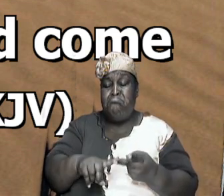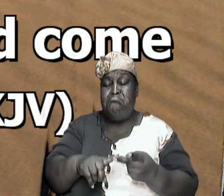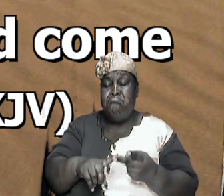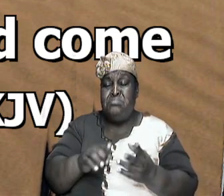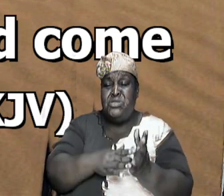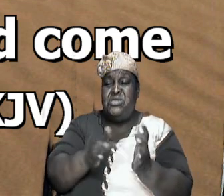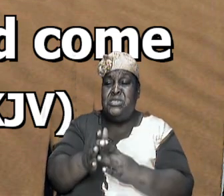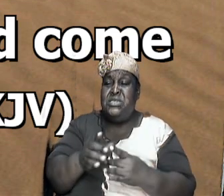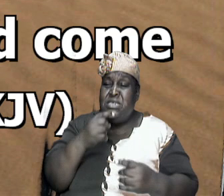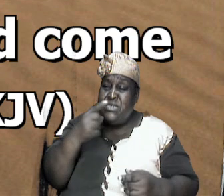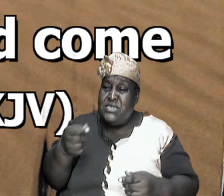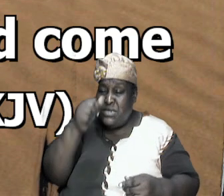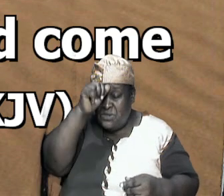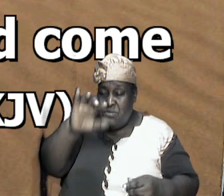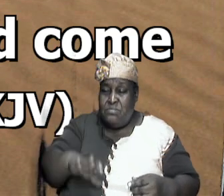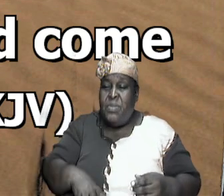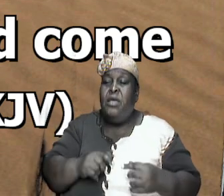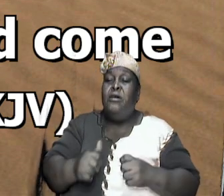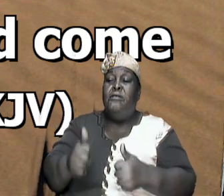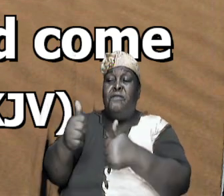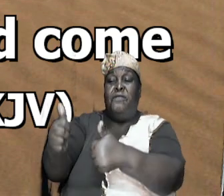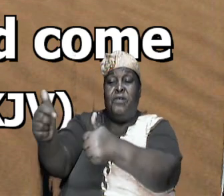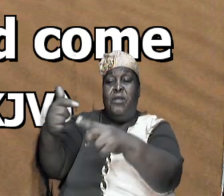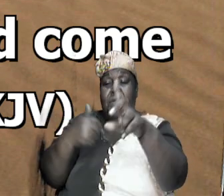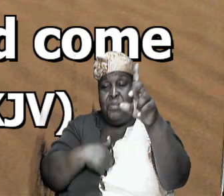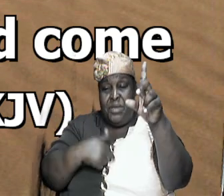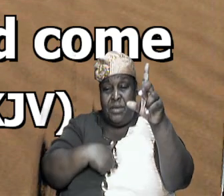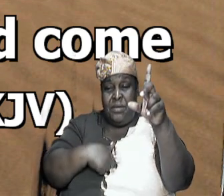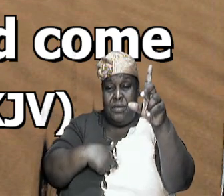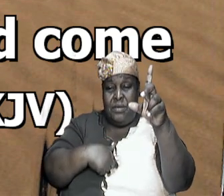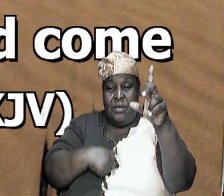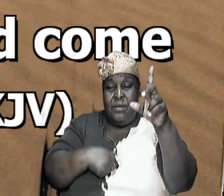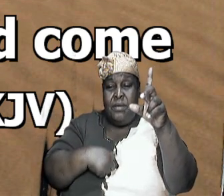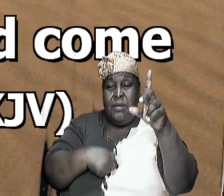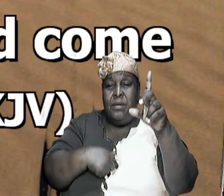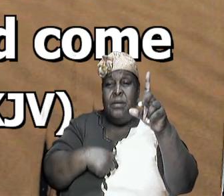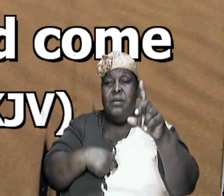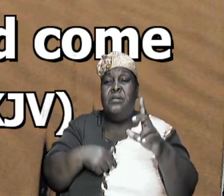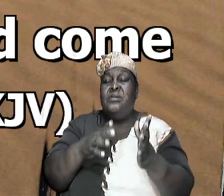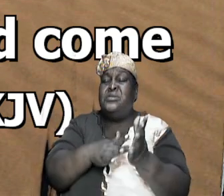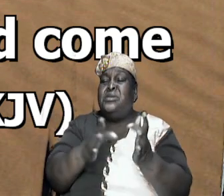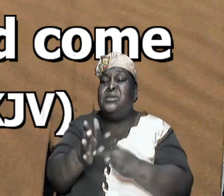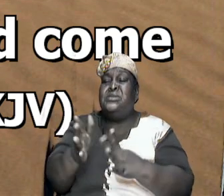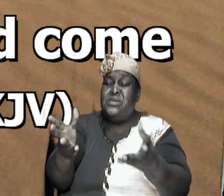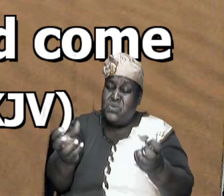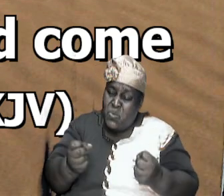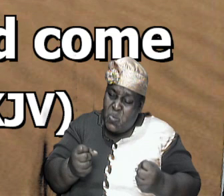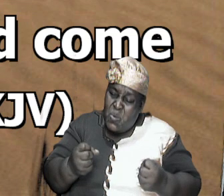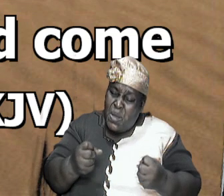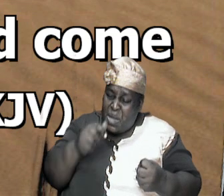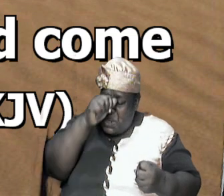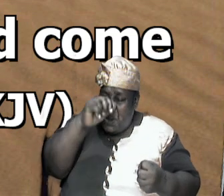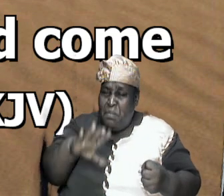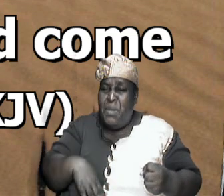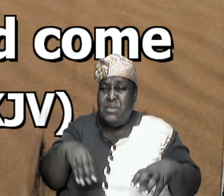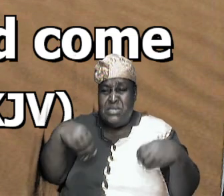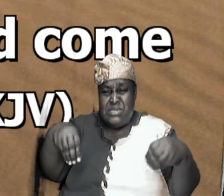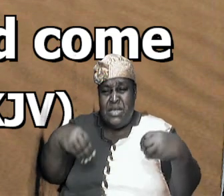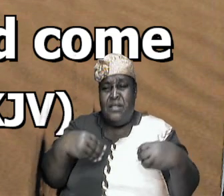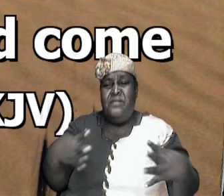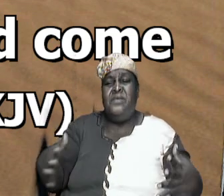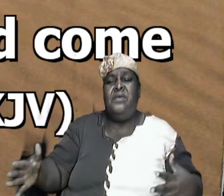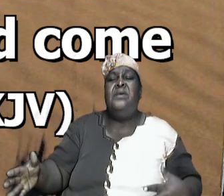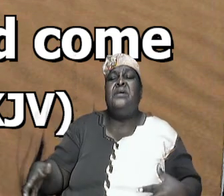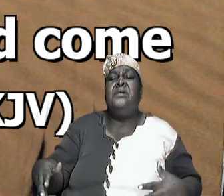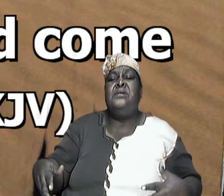when you really look at these scriptures, you can really say that, well, Jesus wanted the man to sell the things that he had because they